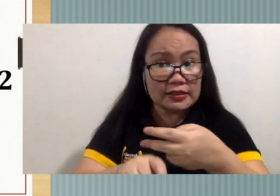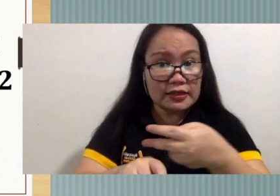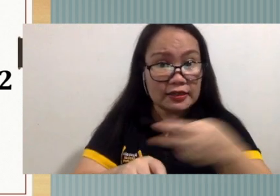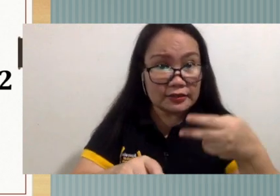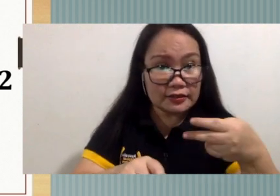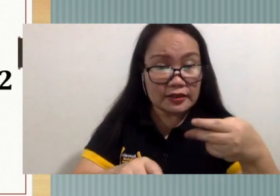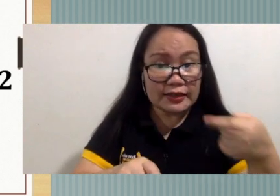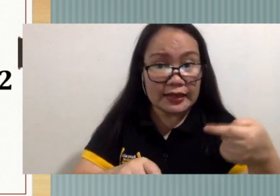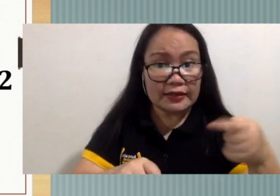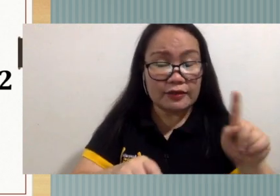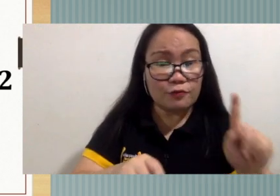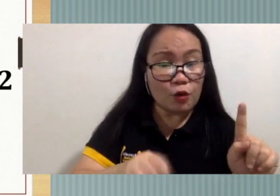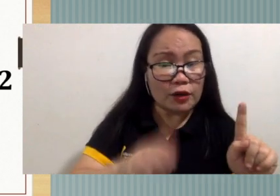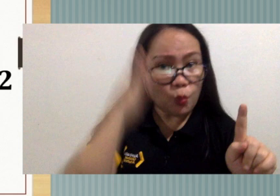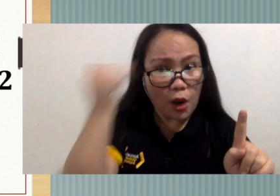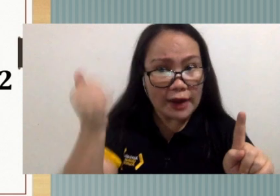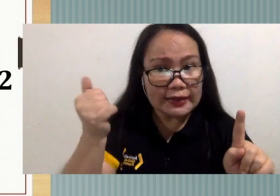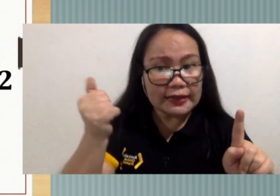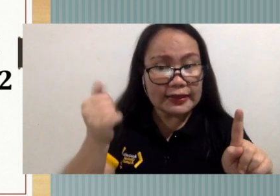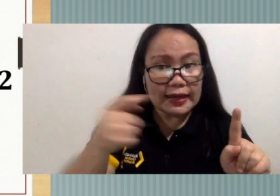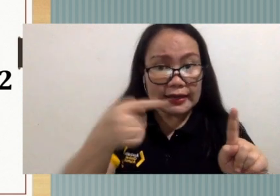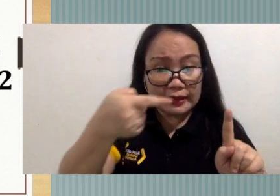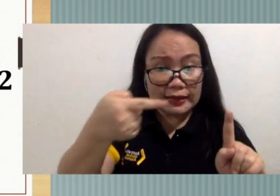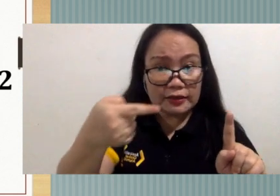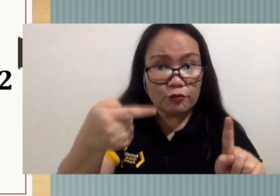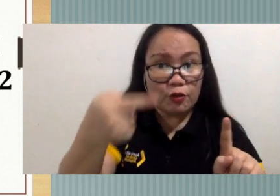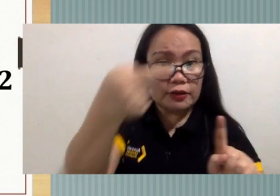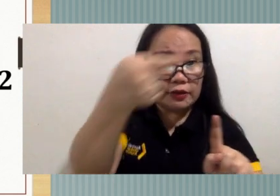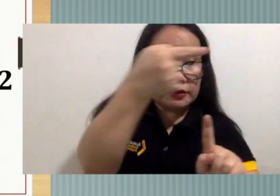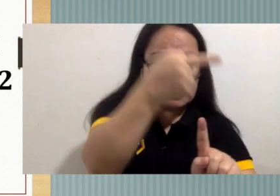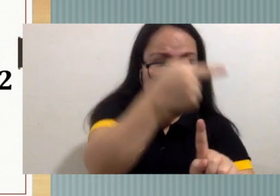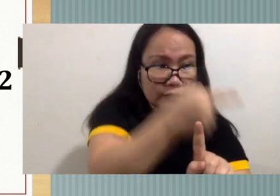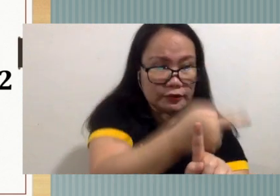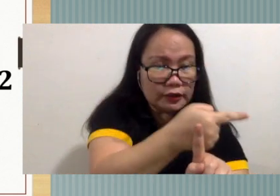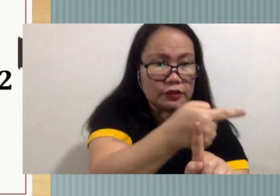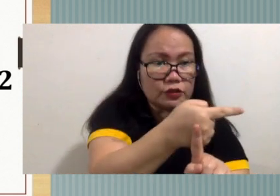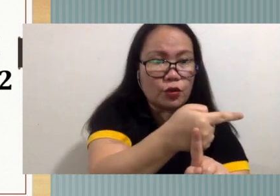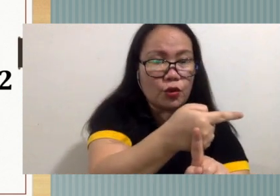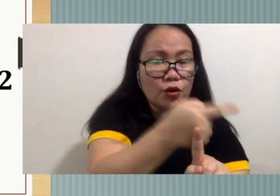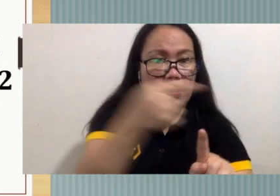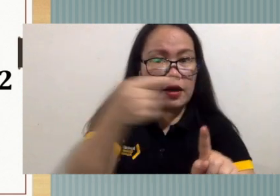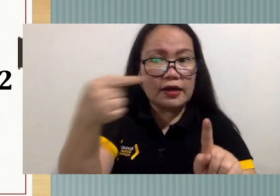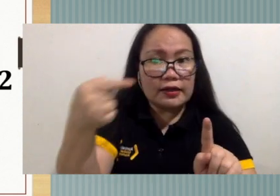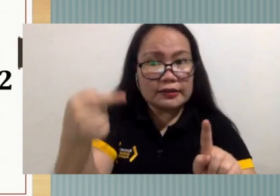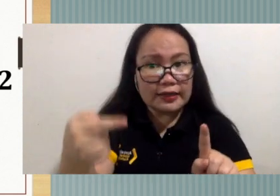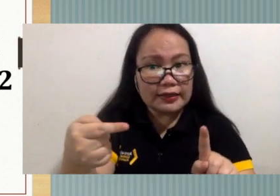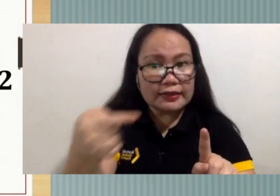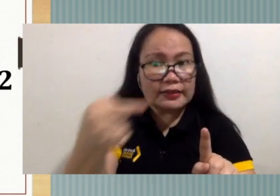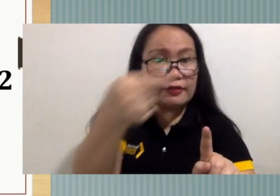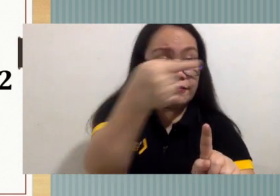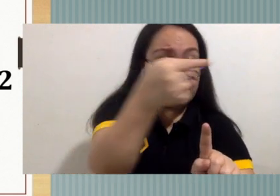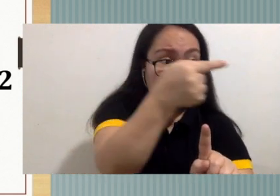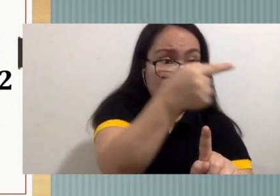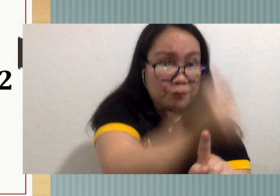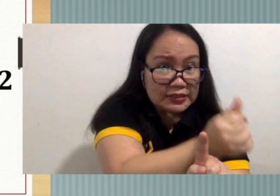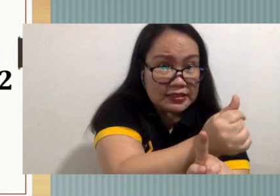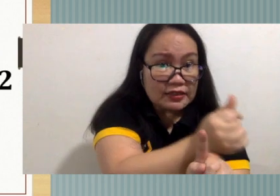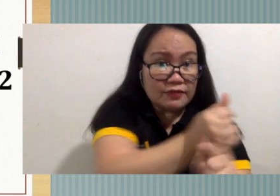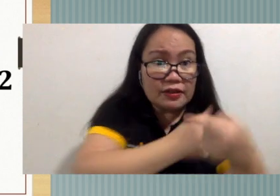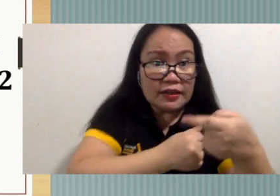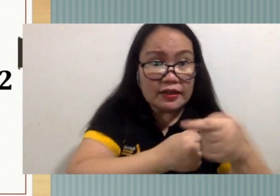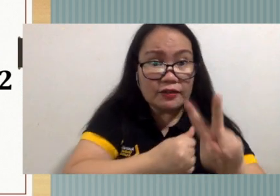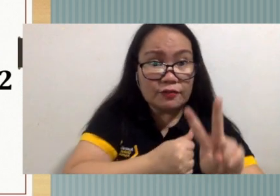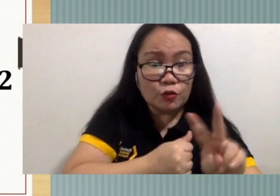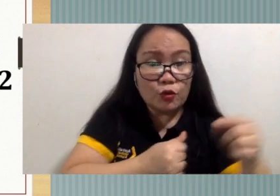Kasi negative 2, ililipat mo si negative 1. So, negative 2 plus 1, kaya naging negative 1.